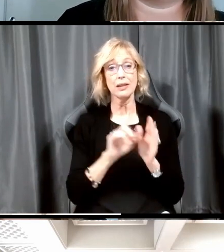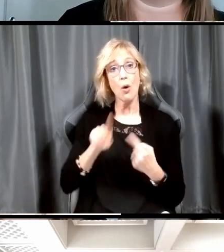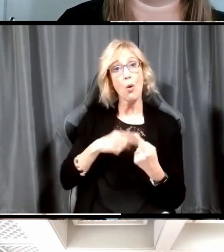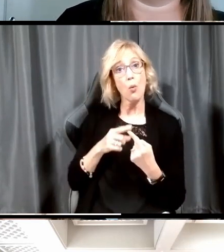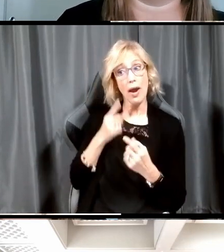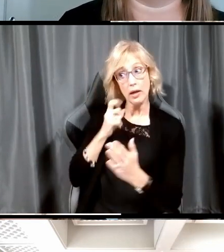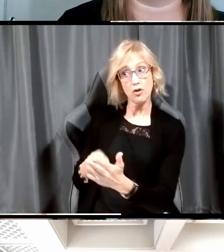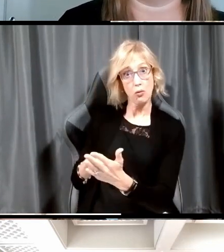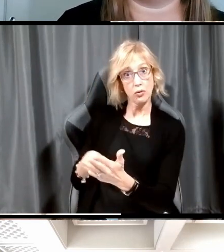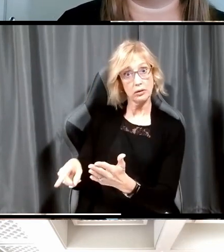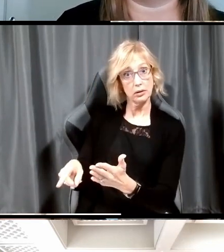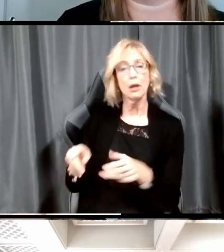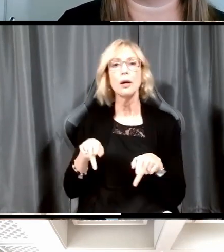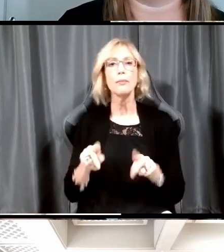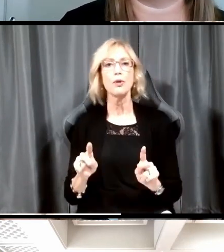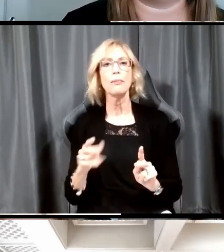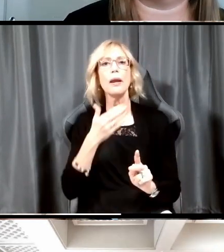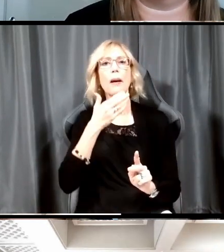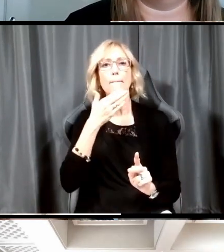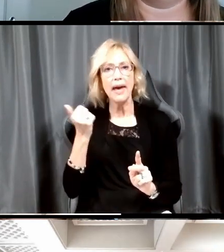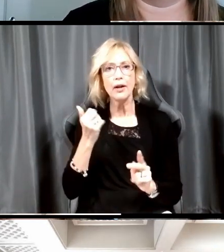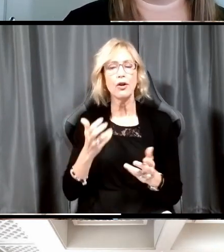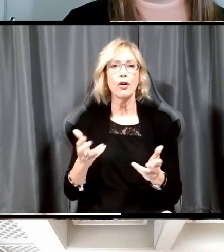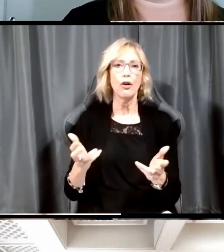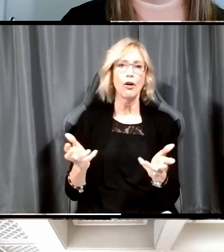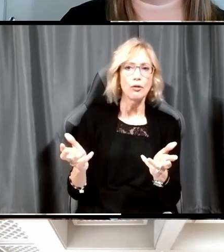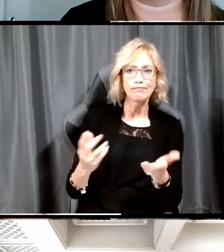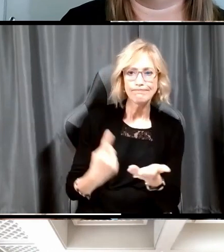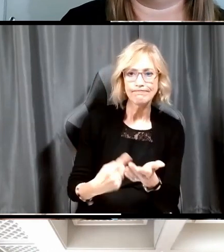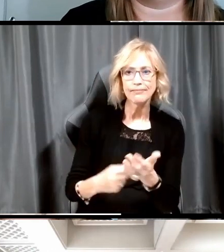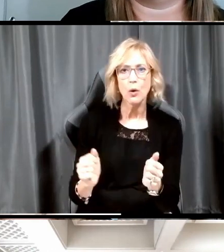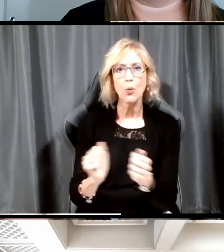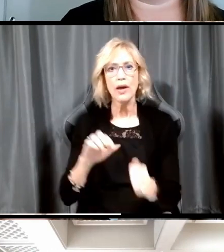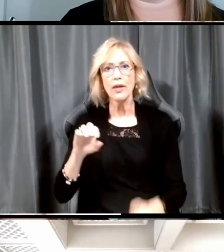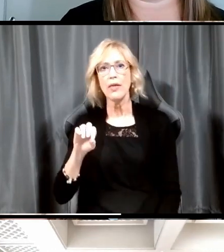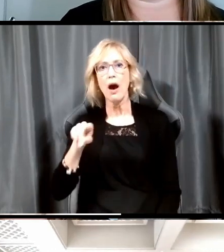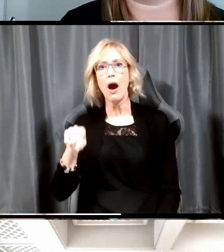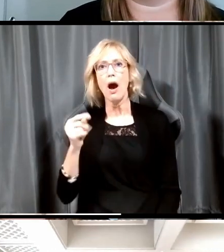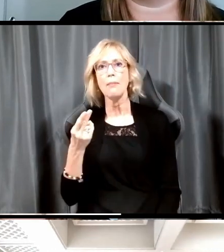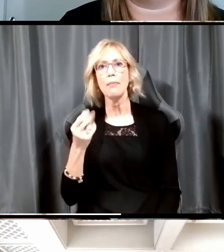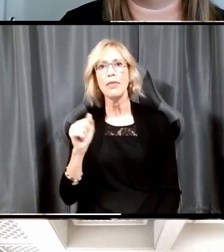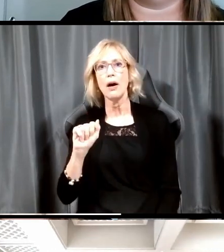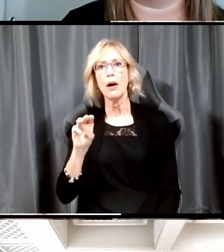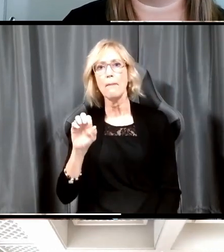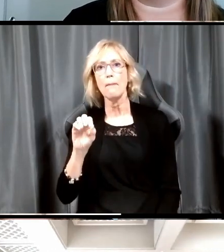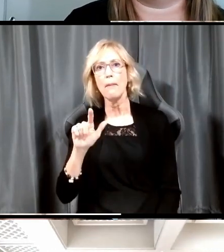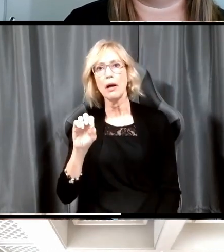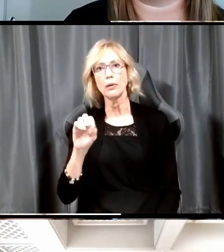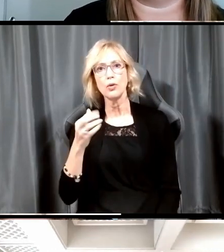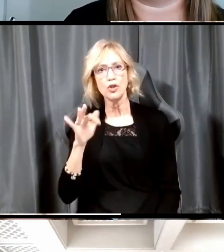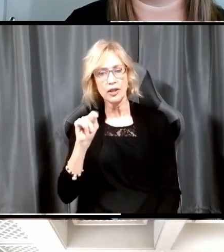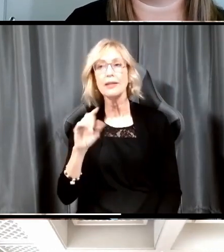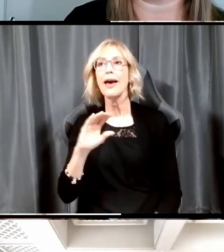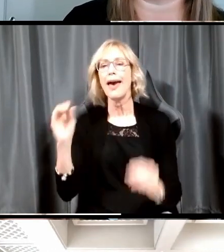will allow us to have a better conversation with our ophthalmologist and with the child's teacher of visual